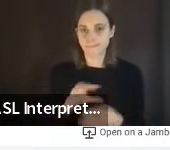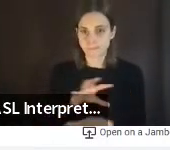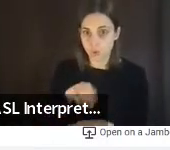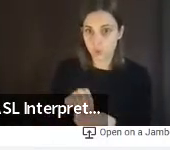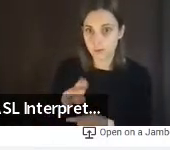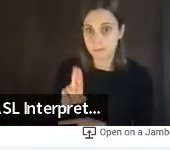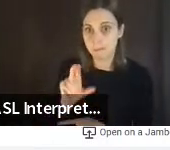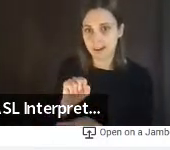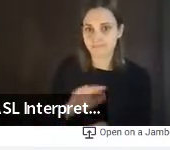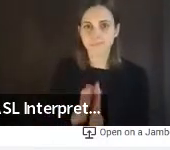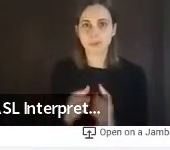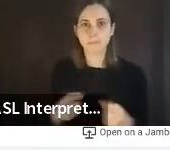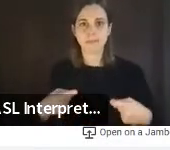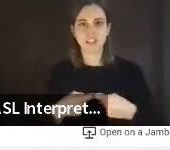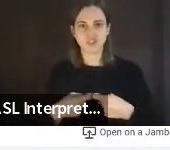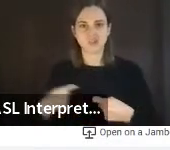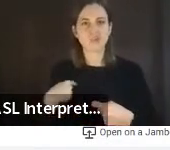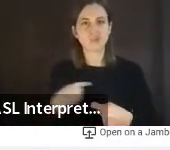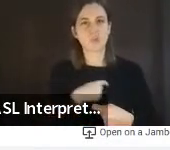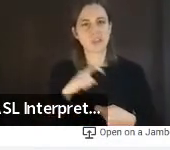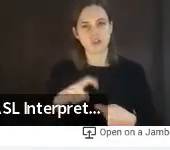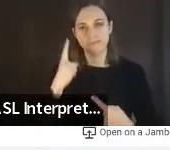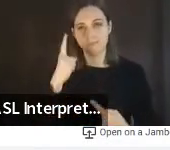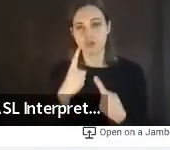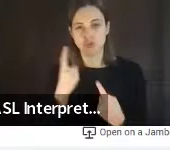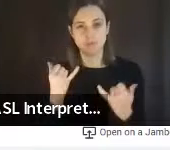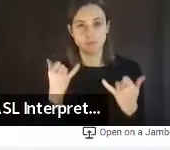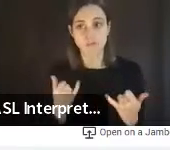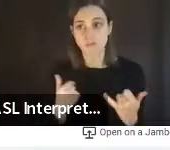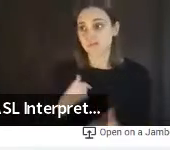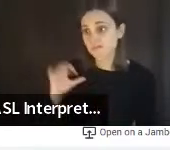about through this. Anything I missed, group?